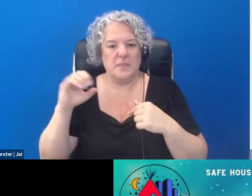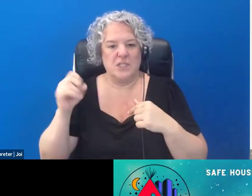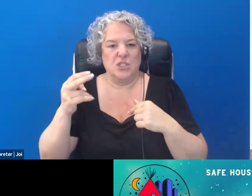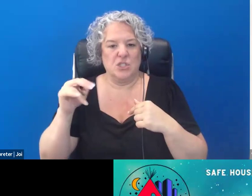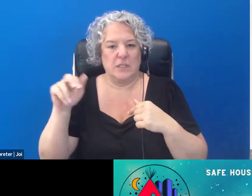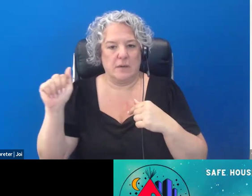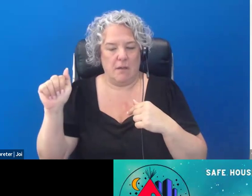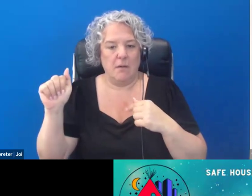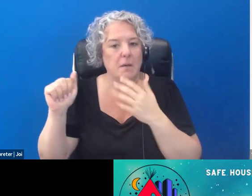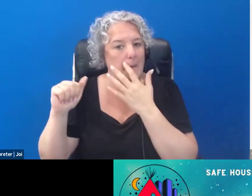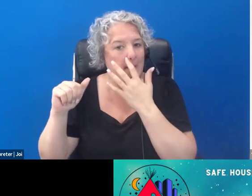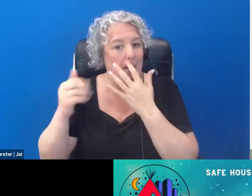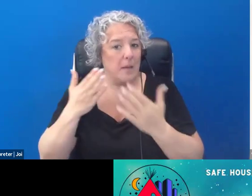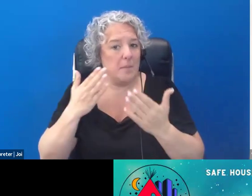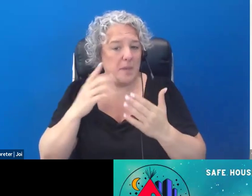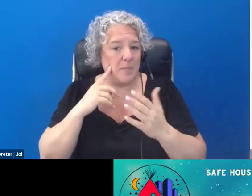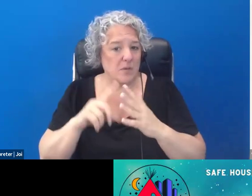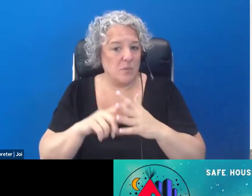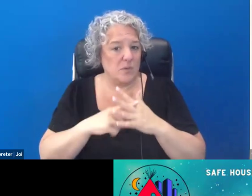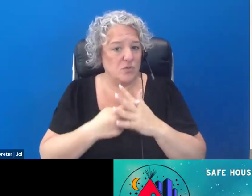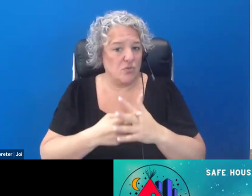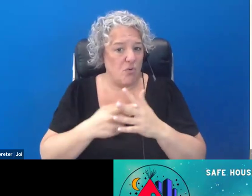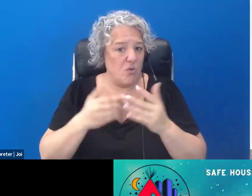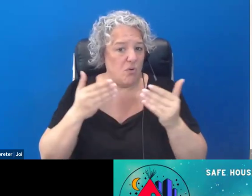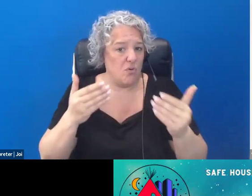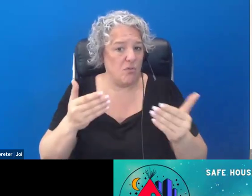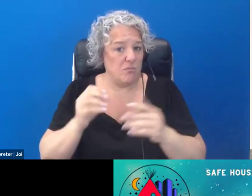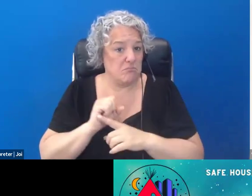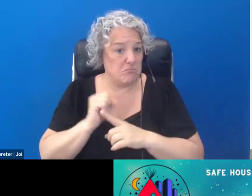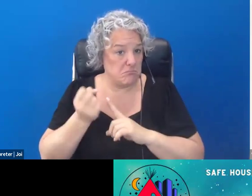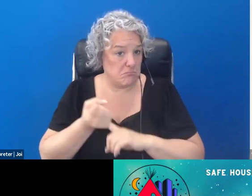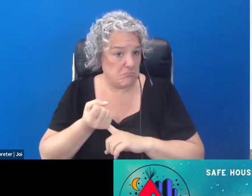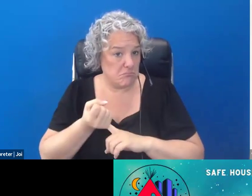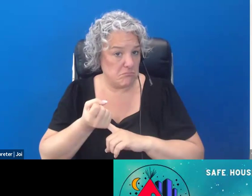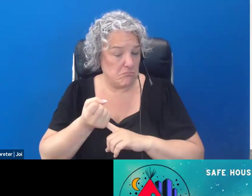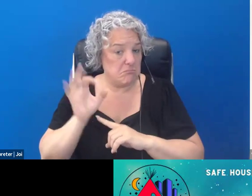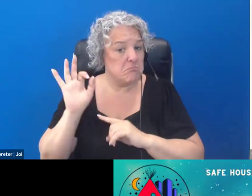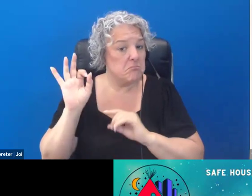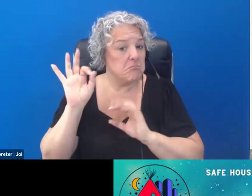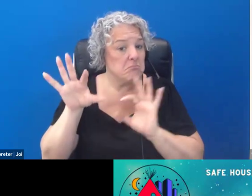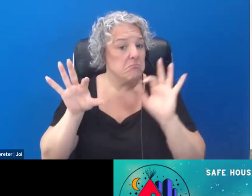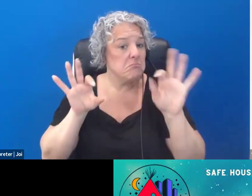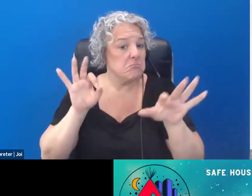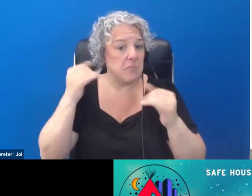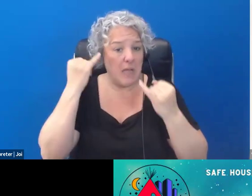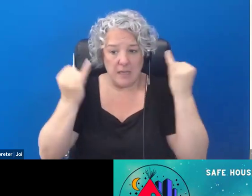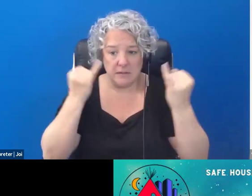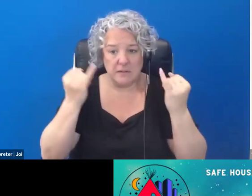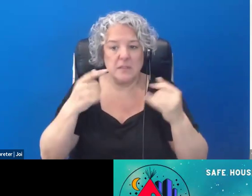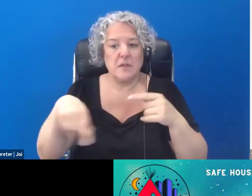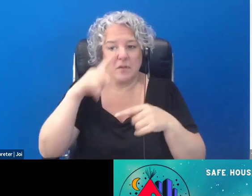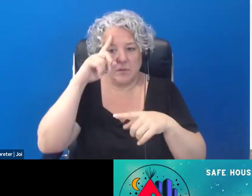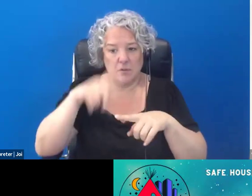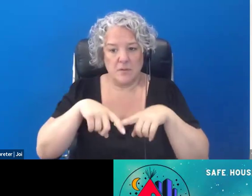how about we maybe dive into a couple of scenarios and then give some pause to see if folks have